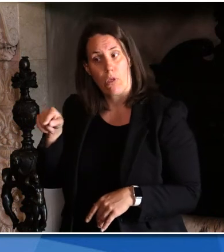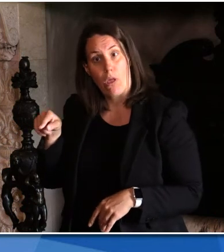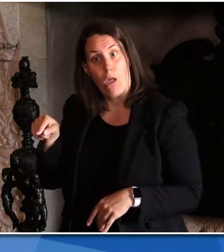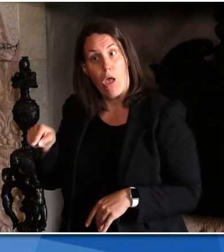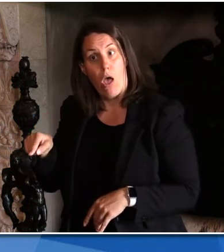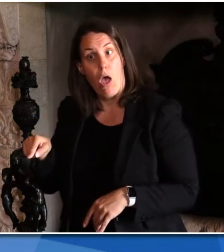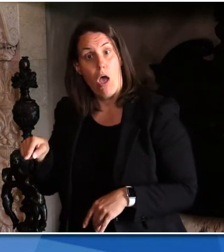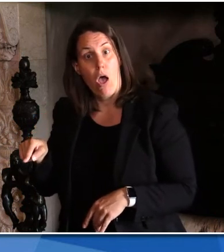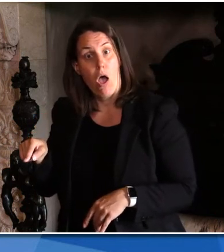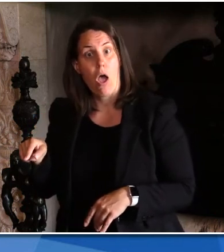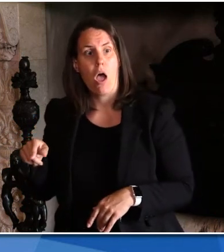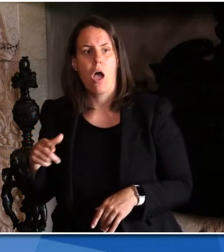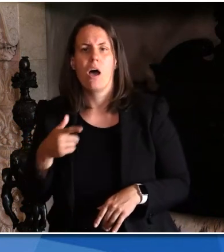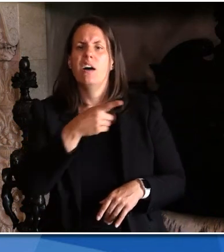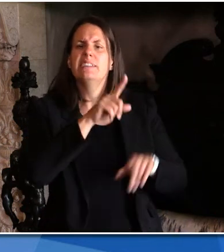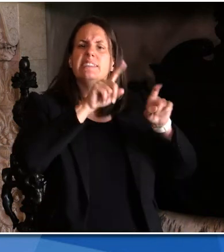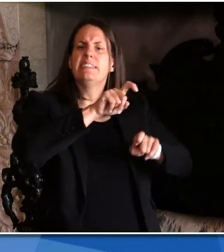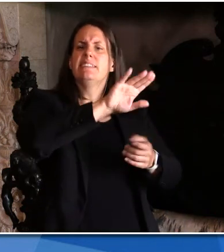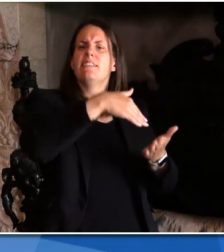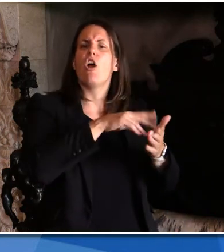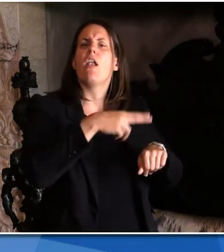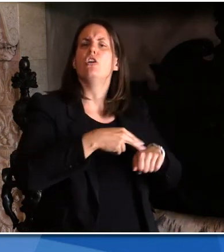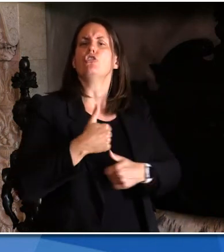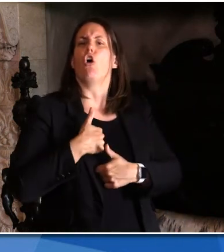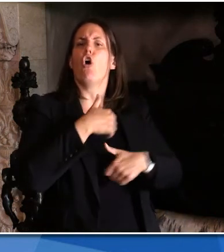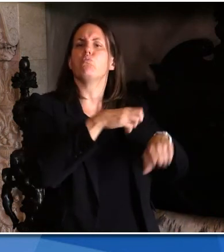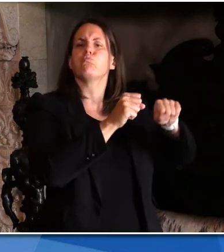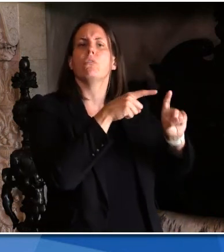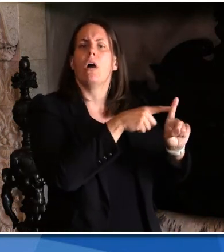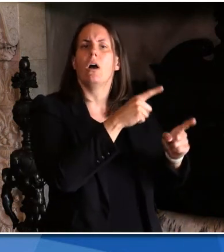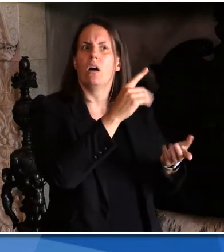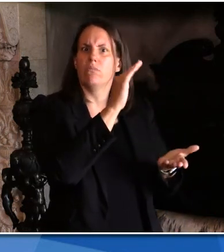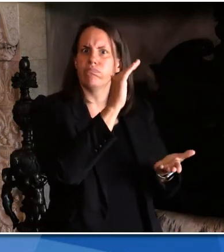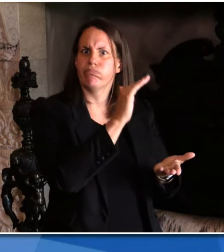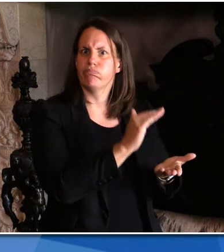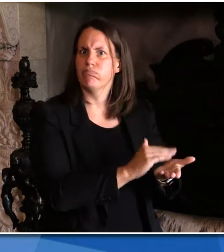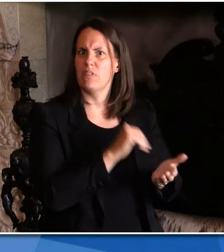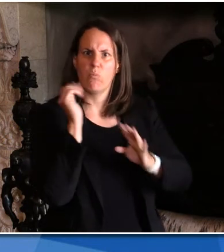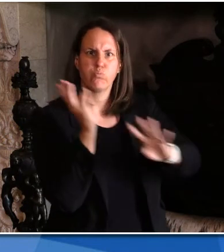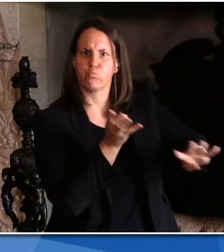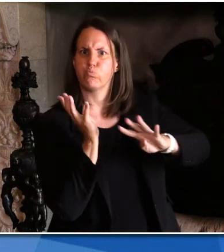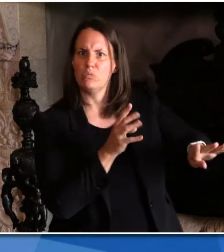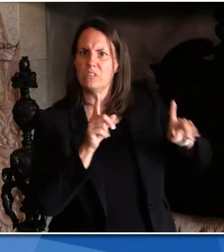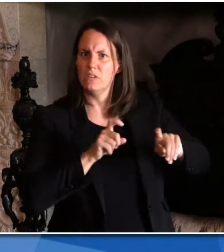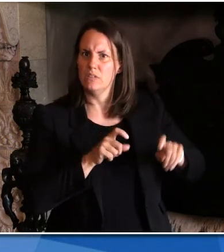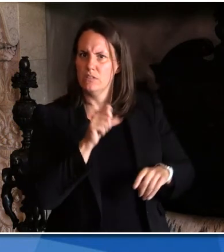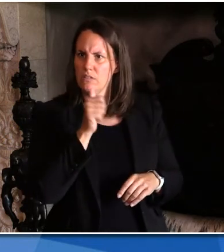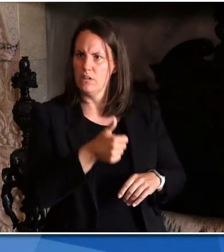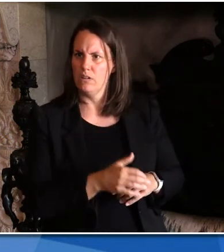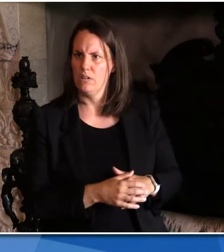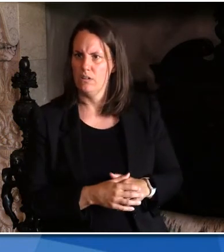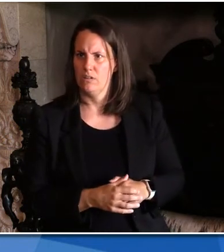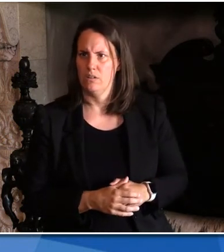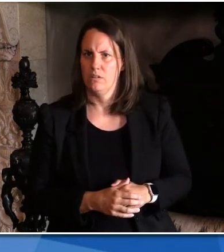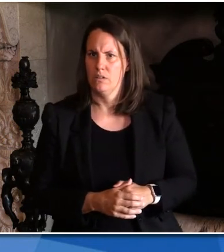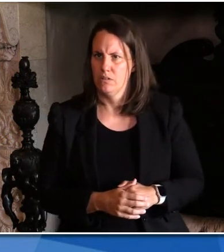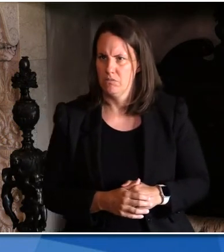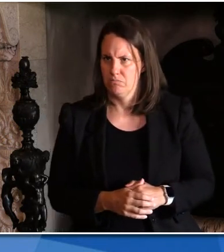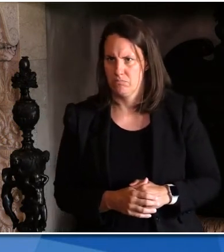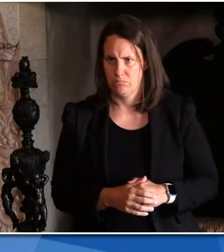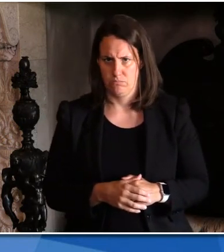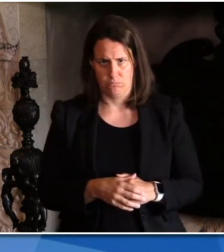consistently. My computer just froze. I was trying to look at the statewide numbers, but do you have any concerns over the number